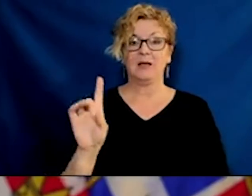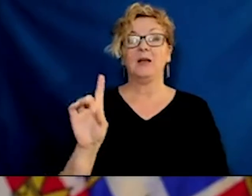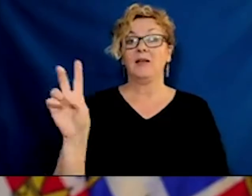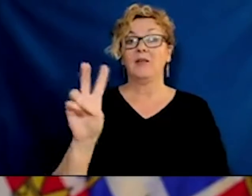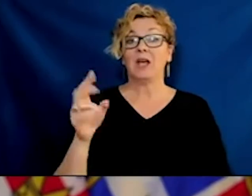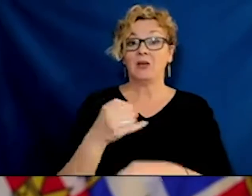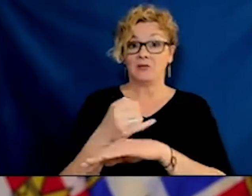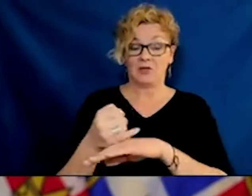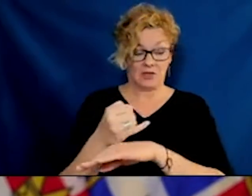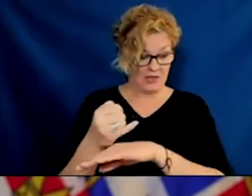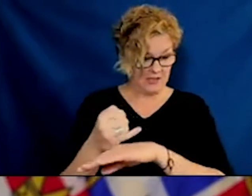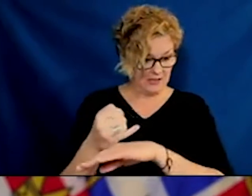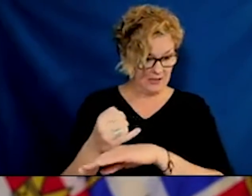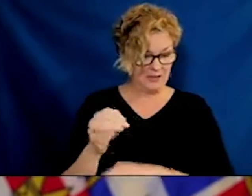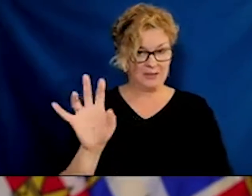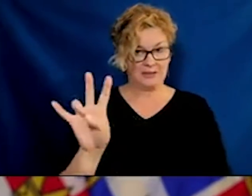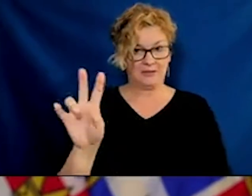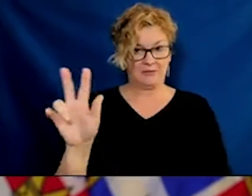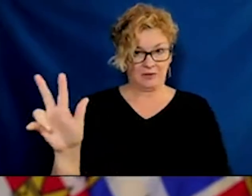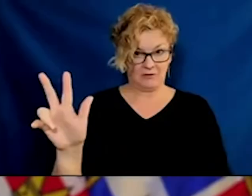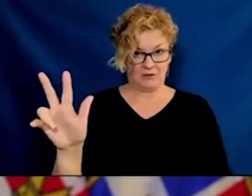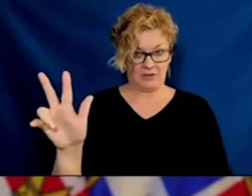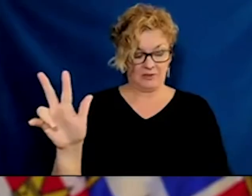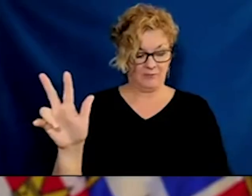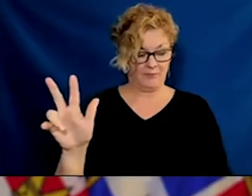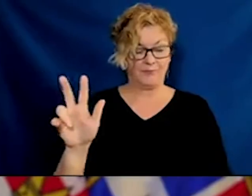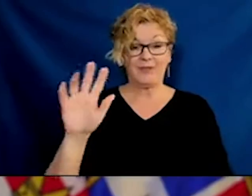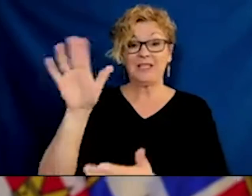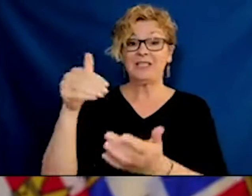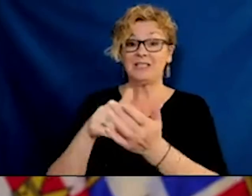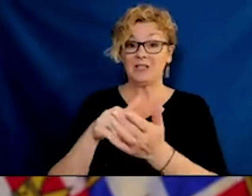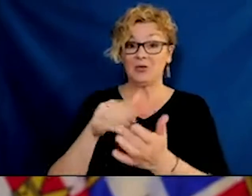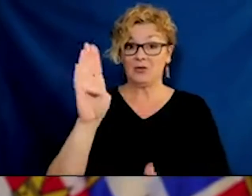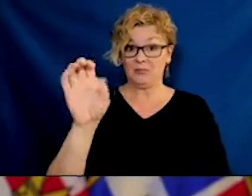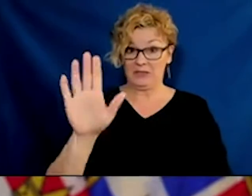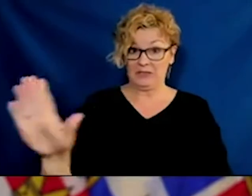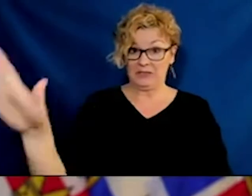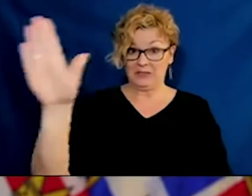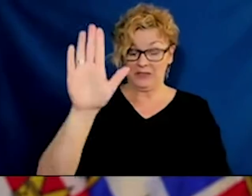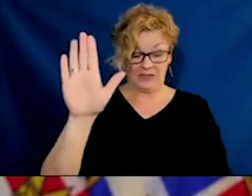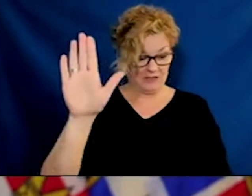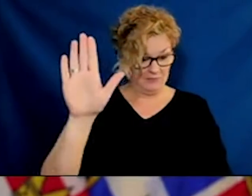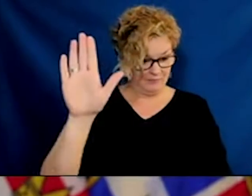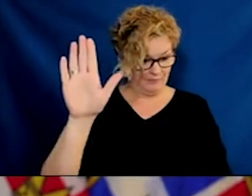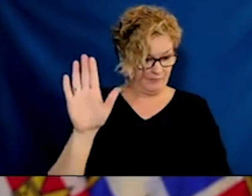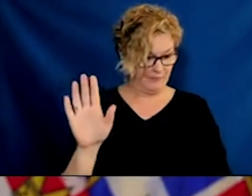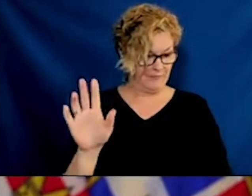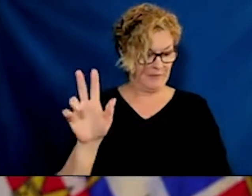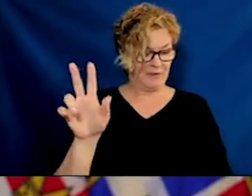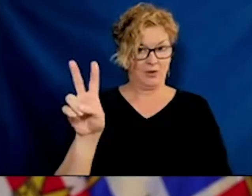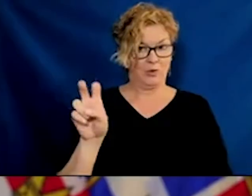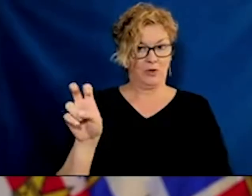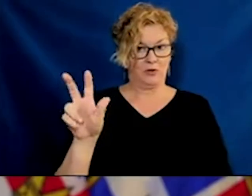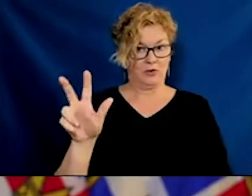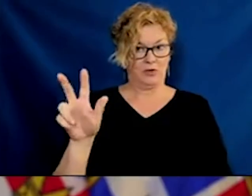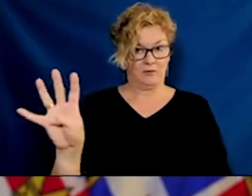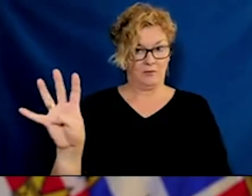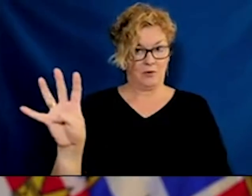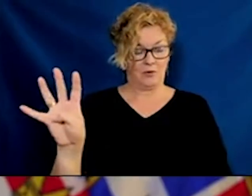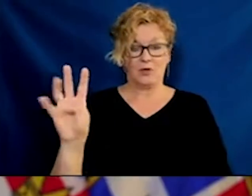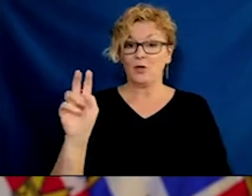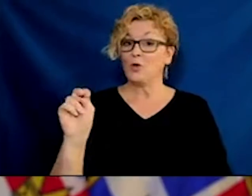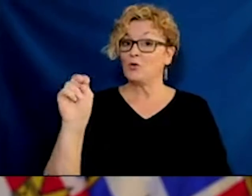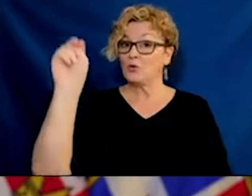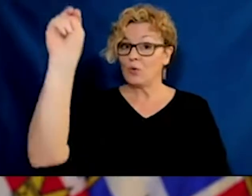Health, 234 people were in the Interior Health Region, 104 people were in the Northern Health